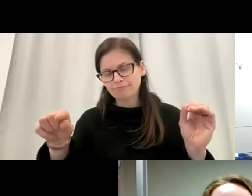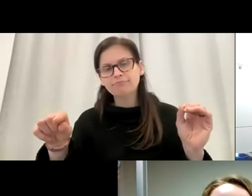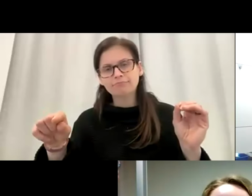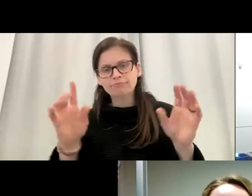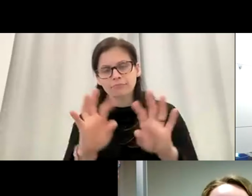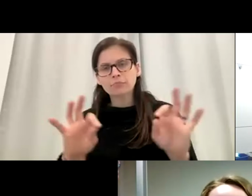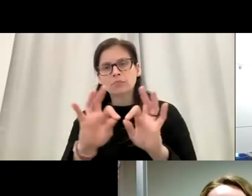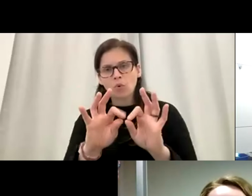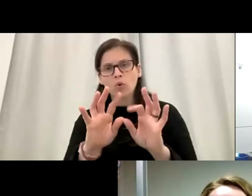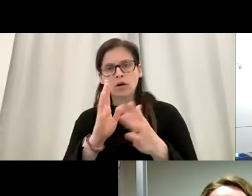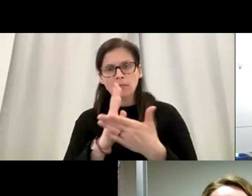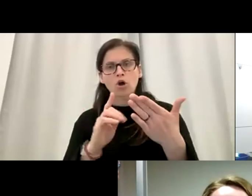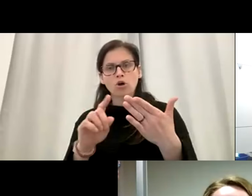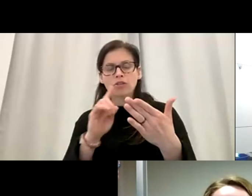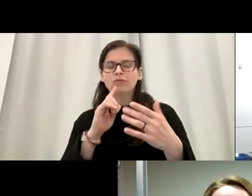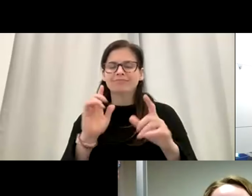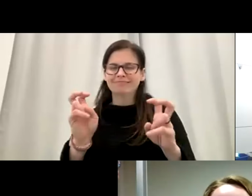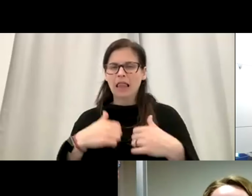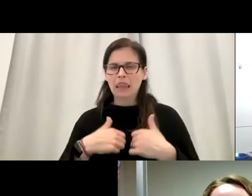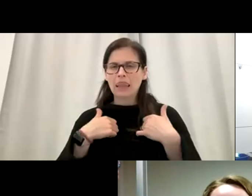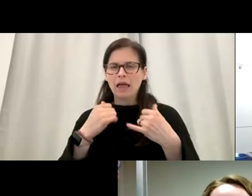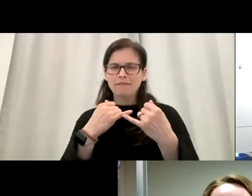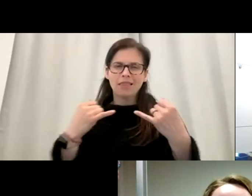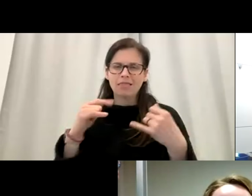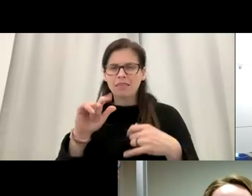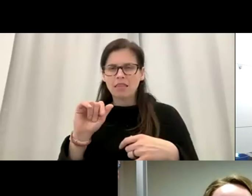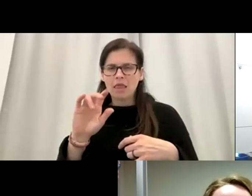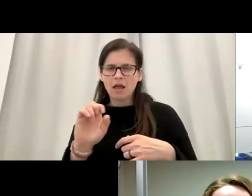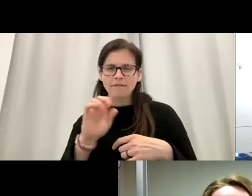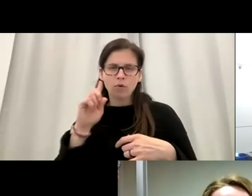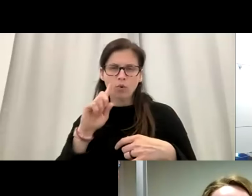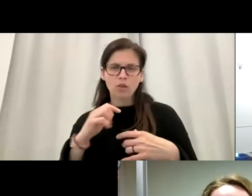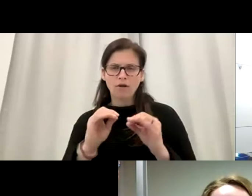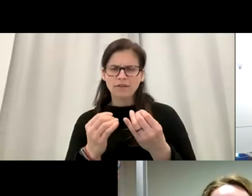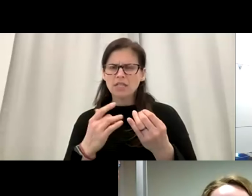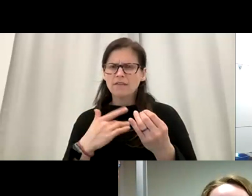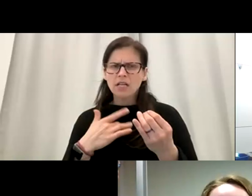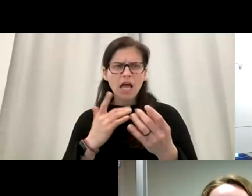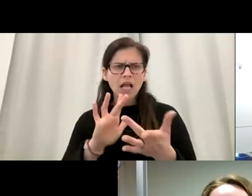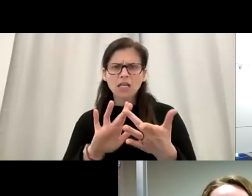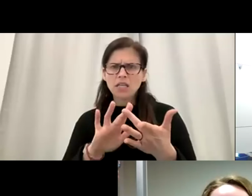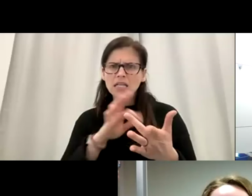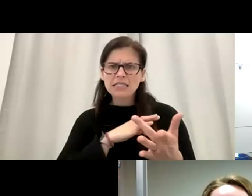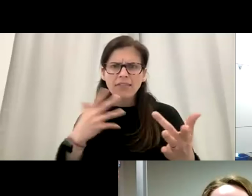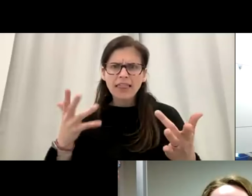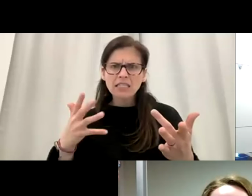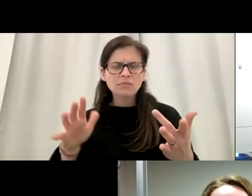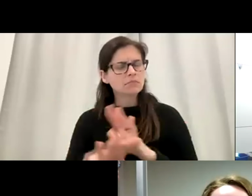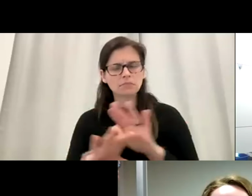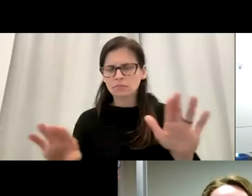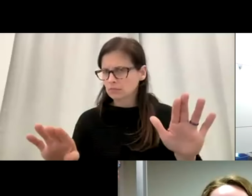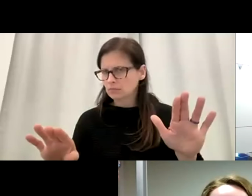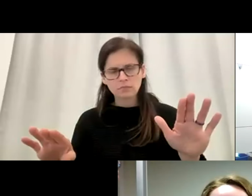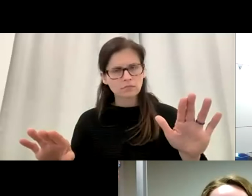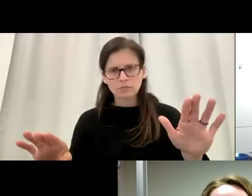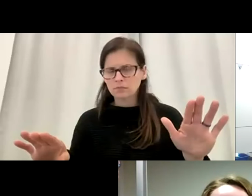office in most instances. So please don't let that be a deterrence if you're only able to connect